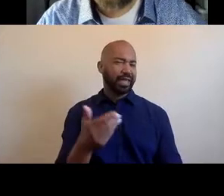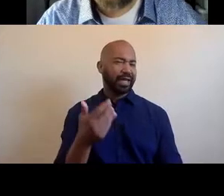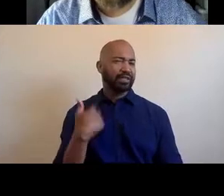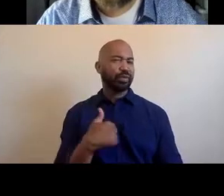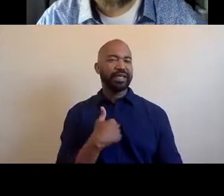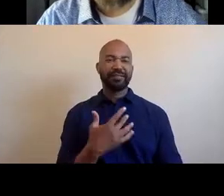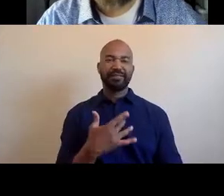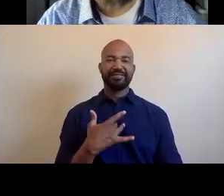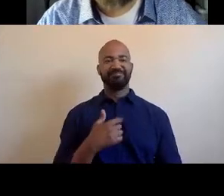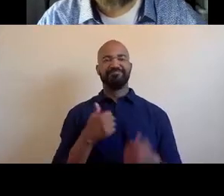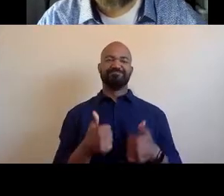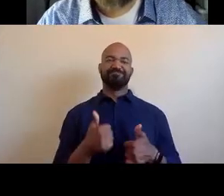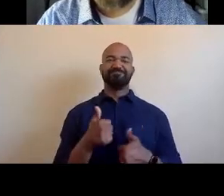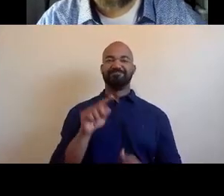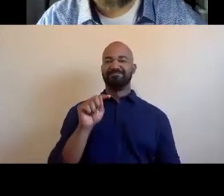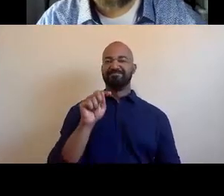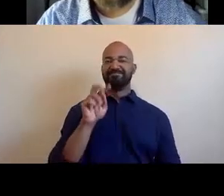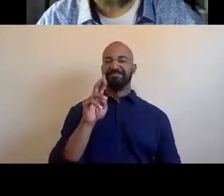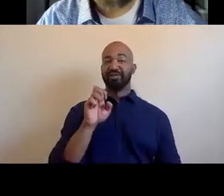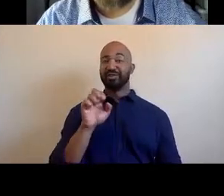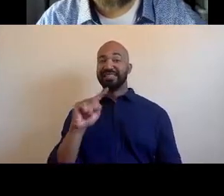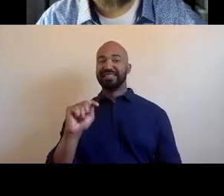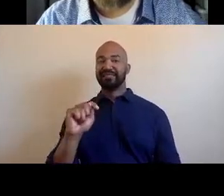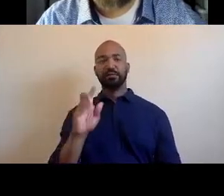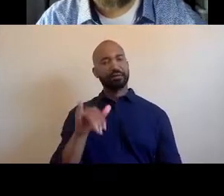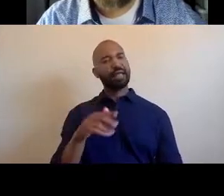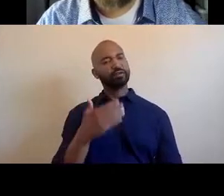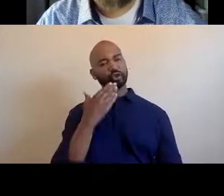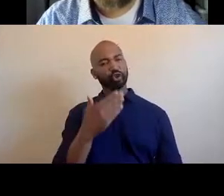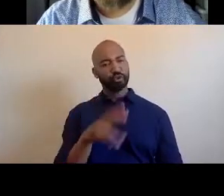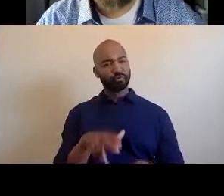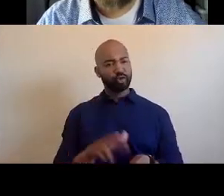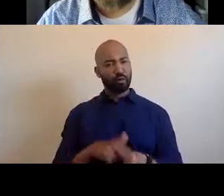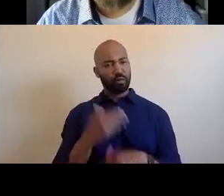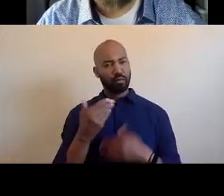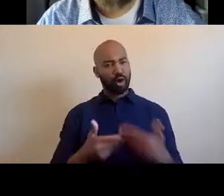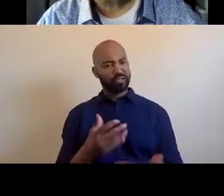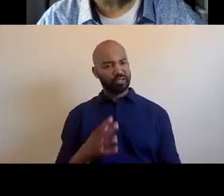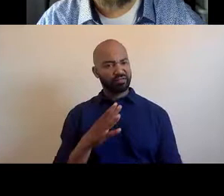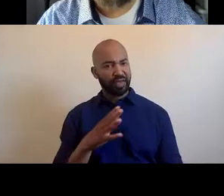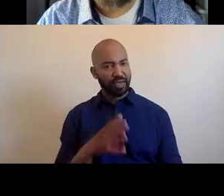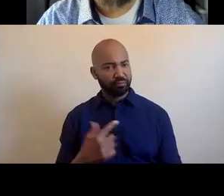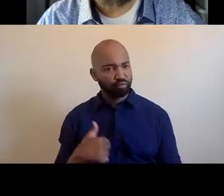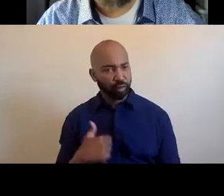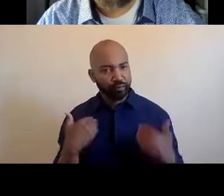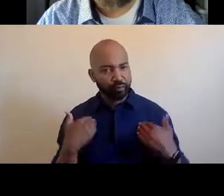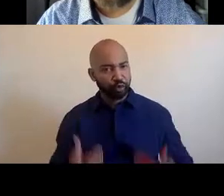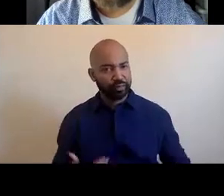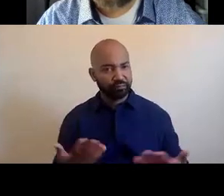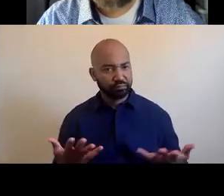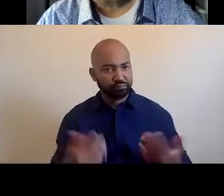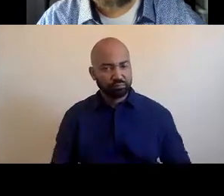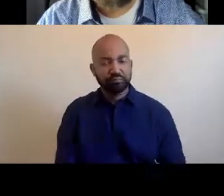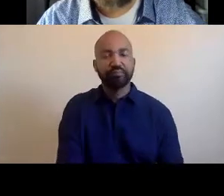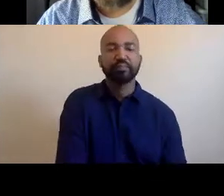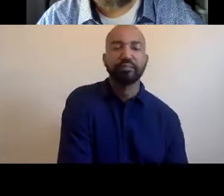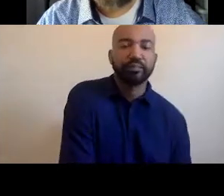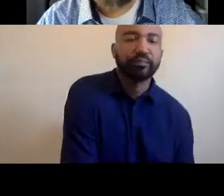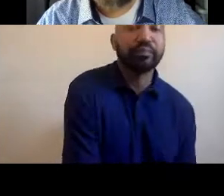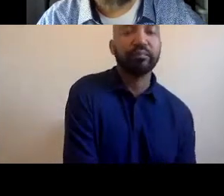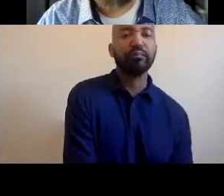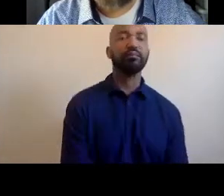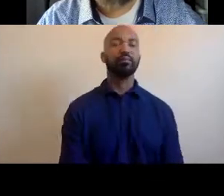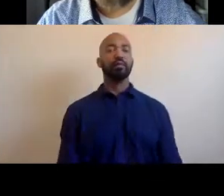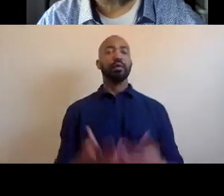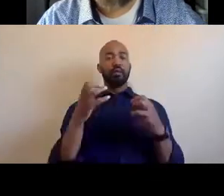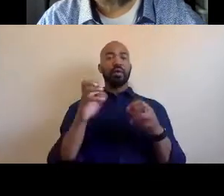treat ourselves with, that's a good thing. That's a normal process, and we're humans. I want people to have cake and